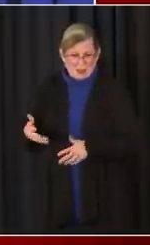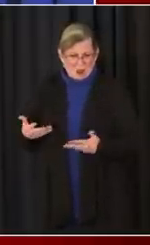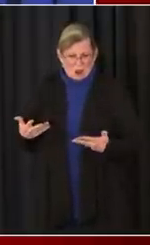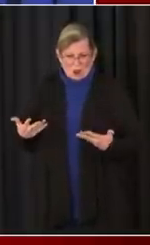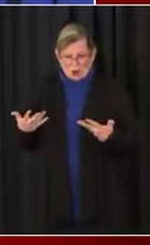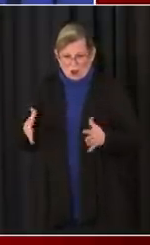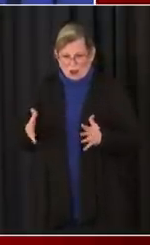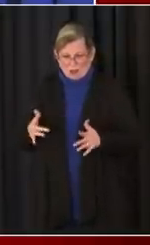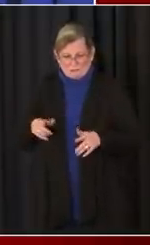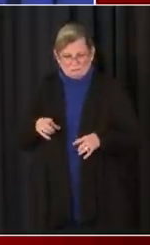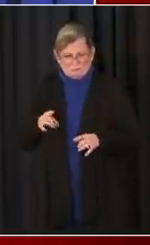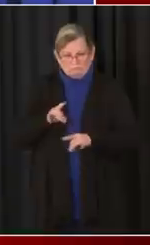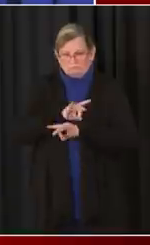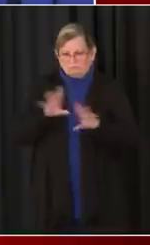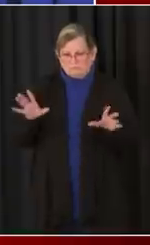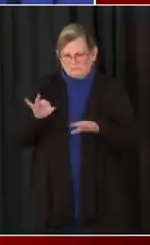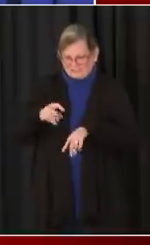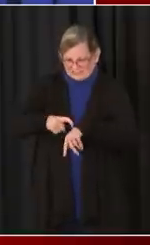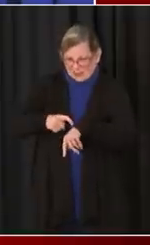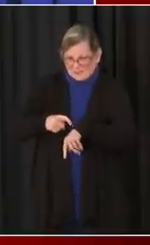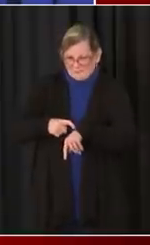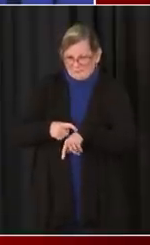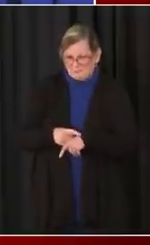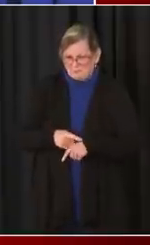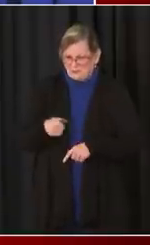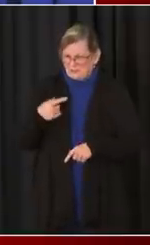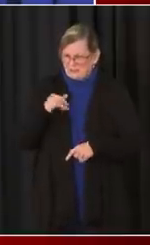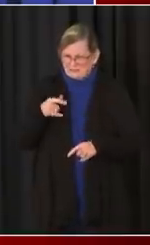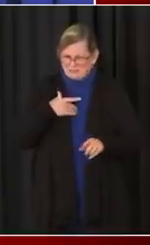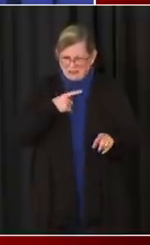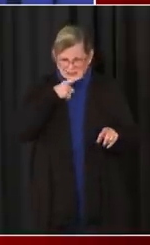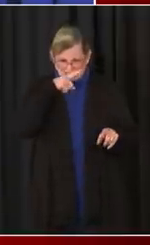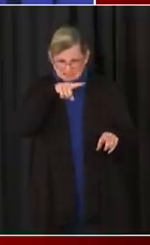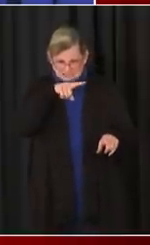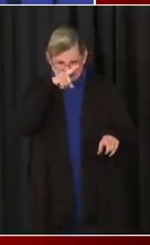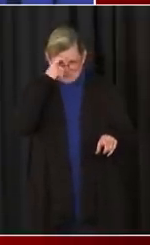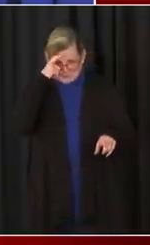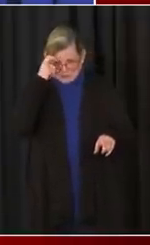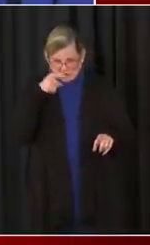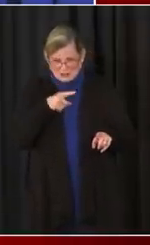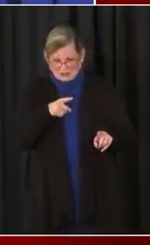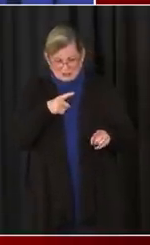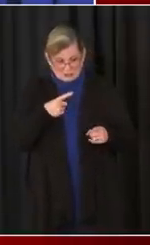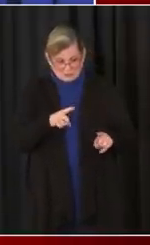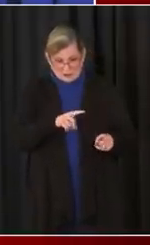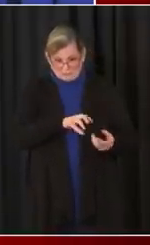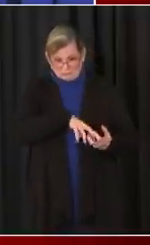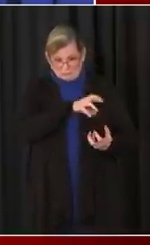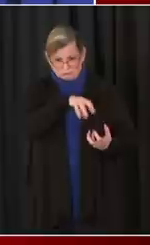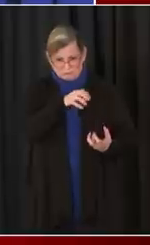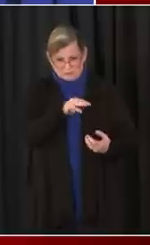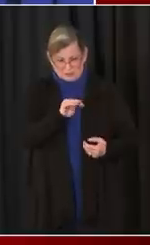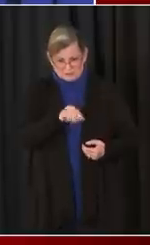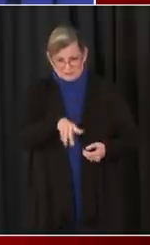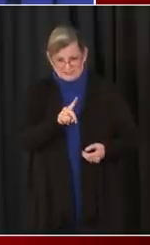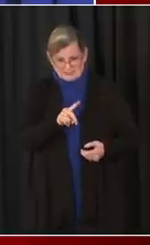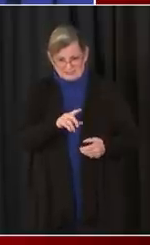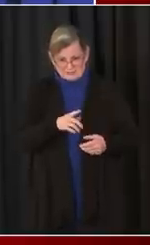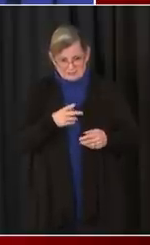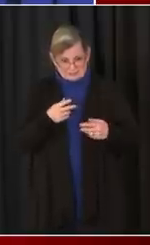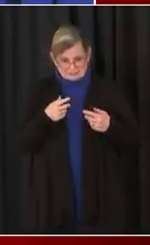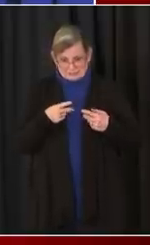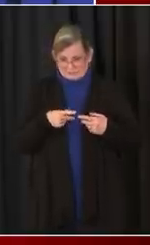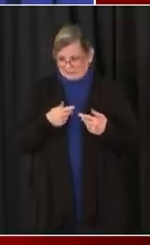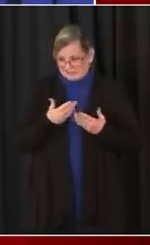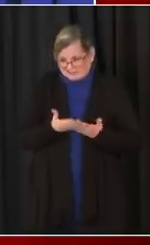pretty bad at that point. So my question is, over the summer, when the riot was declared, that gave MPD the chance to